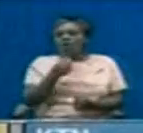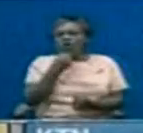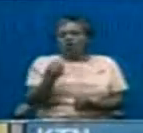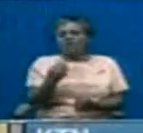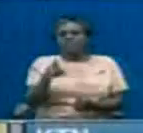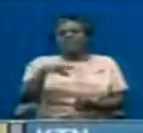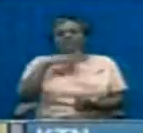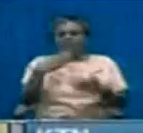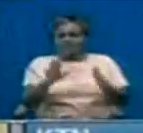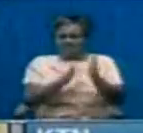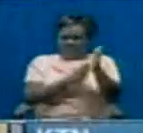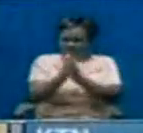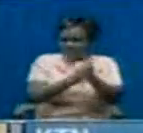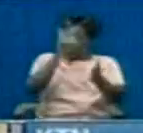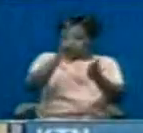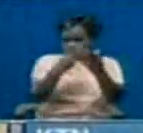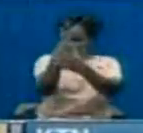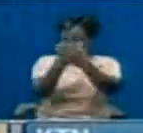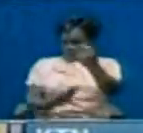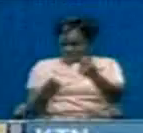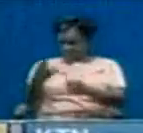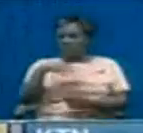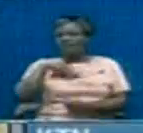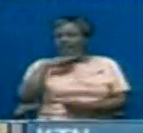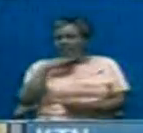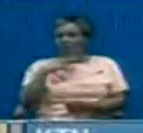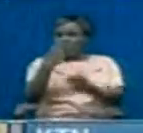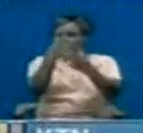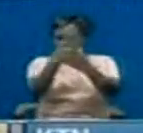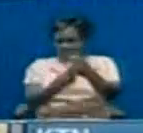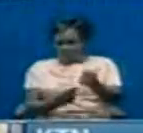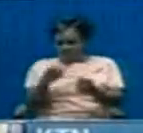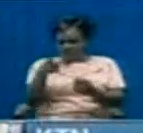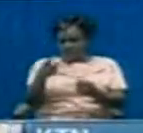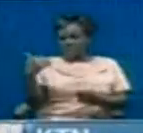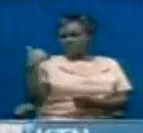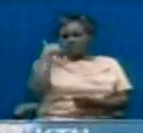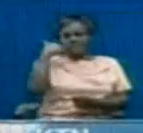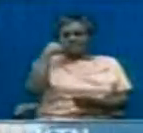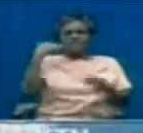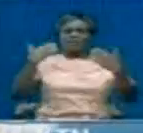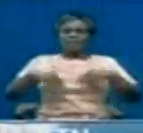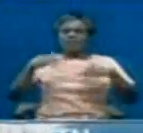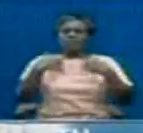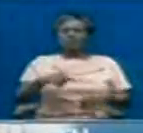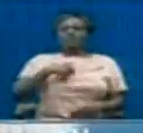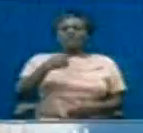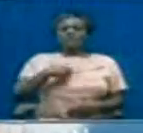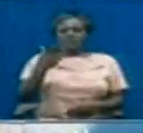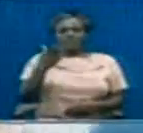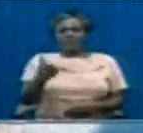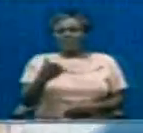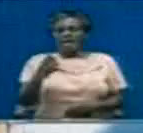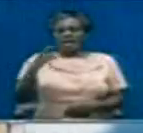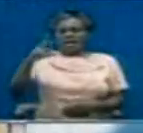of illness. Now, the interesting thing about both these deaths is that both of these patients had been visiting Kitum